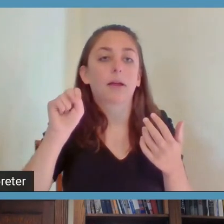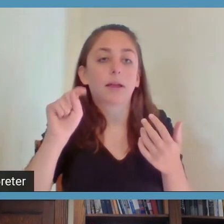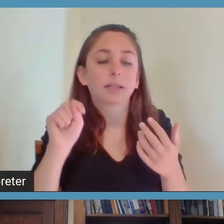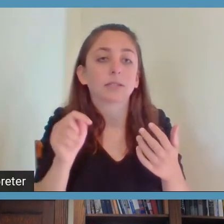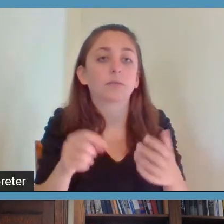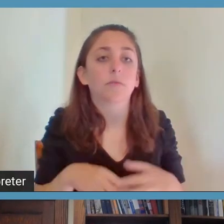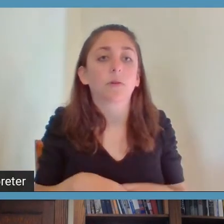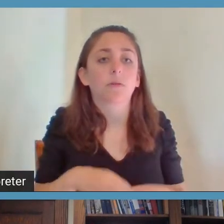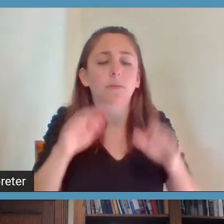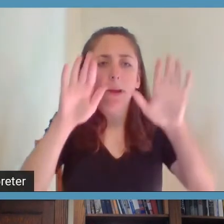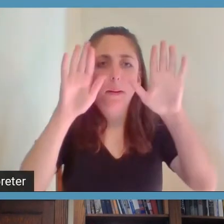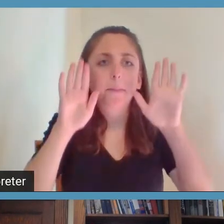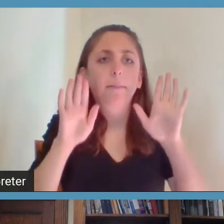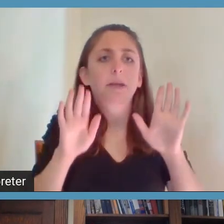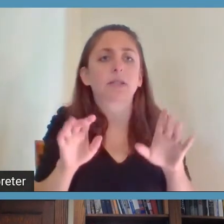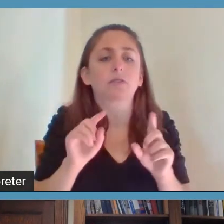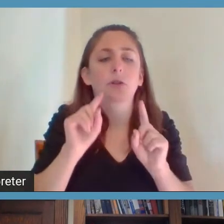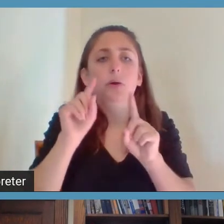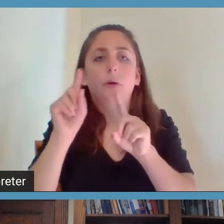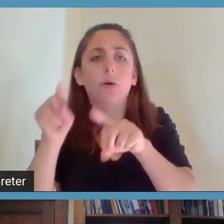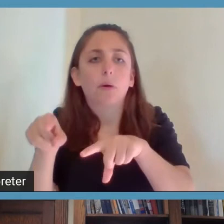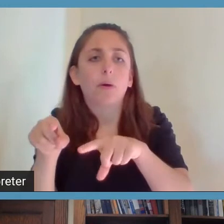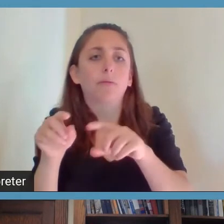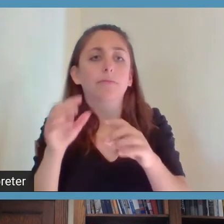with the artists and have,